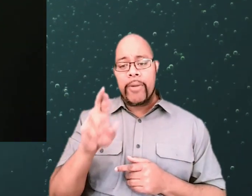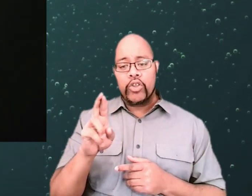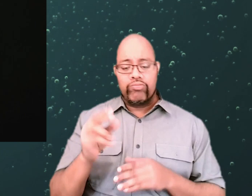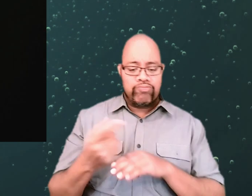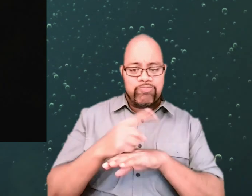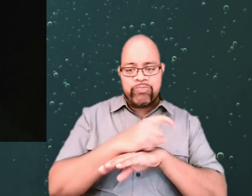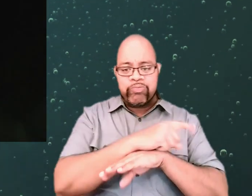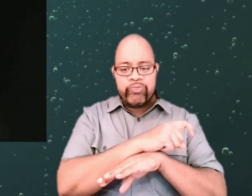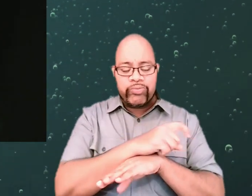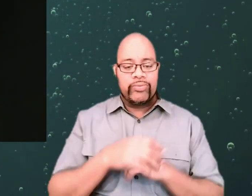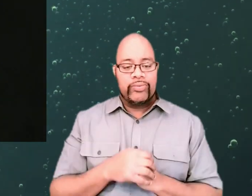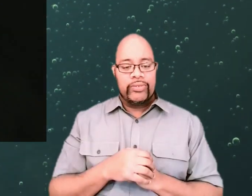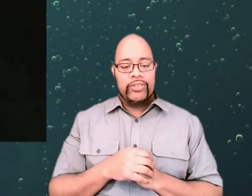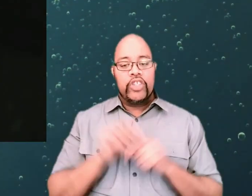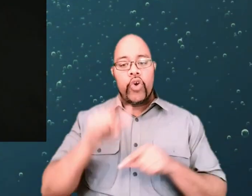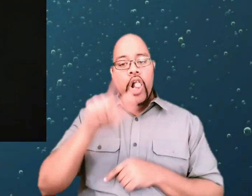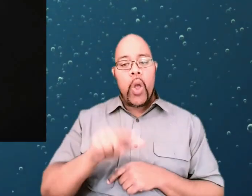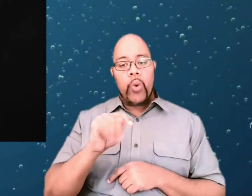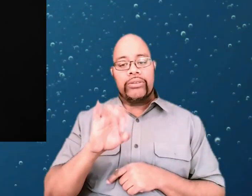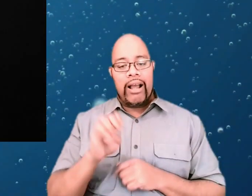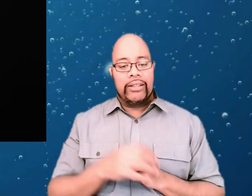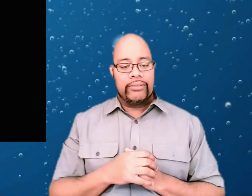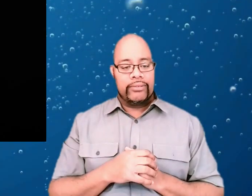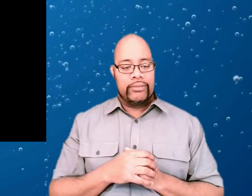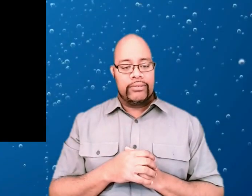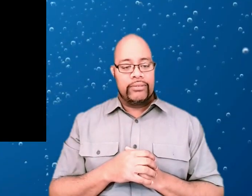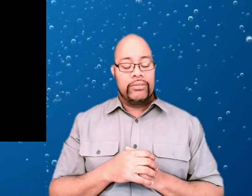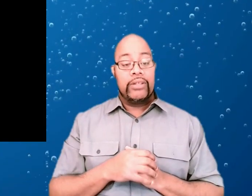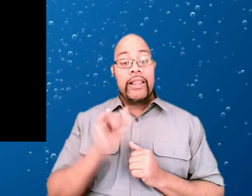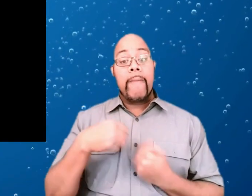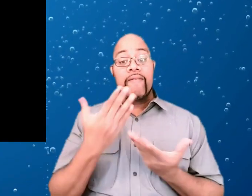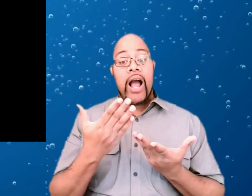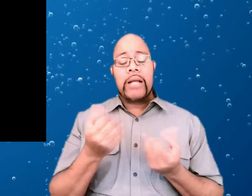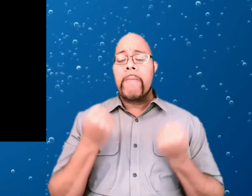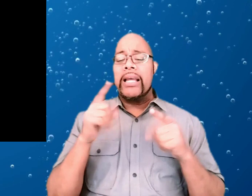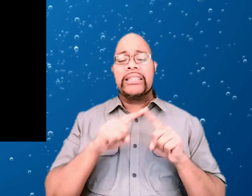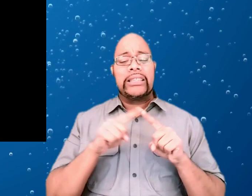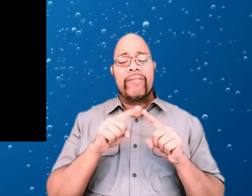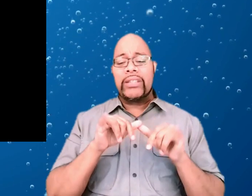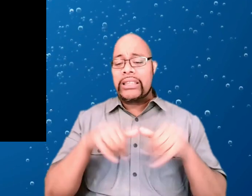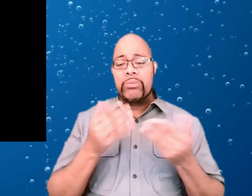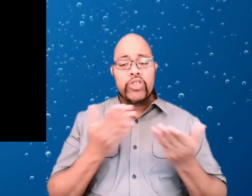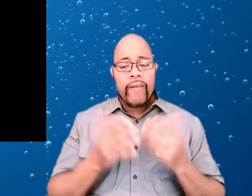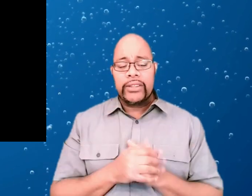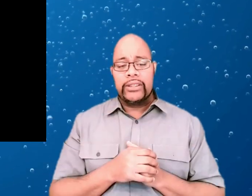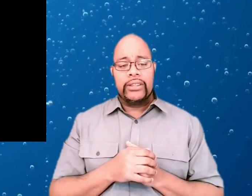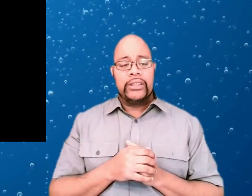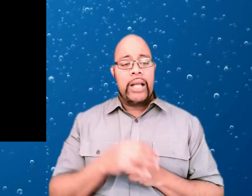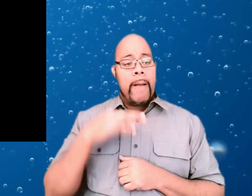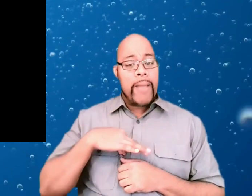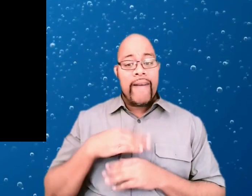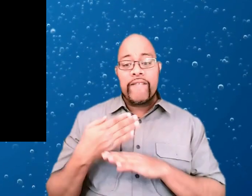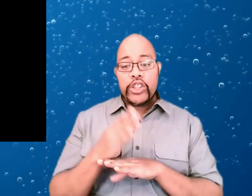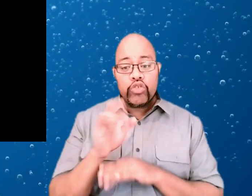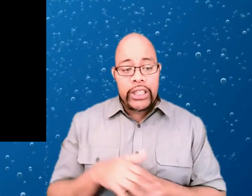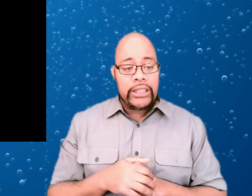to crawl out into the exposed mud during low tide. The salt marsh provides just so many ecosystem services, such as